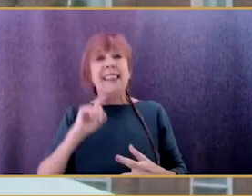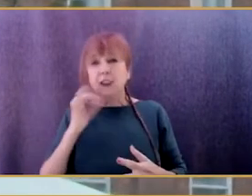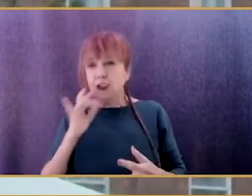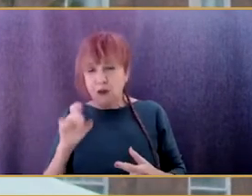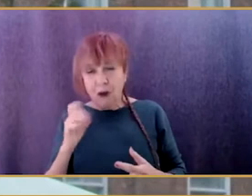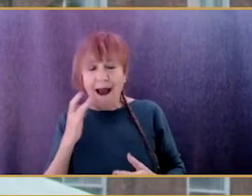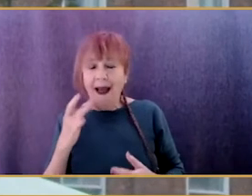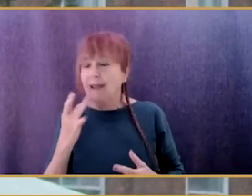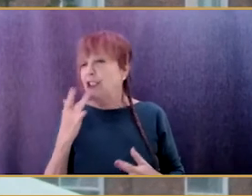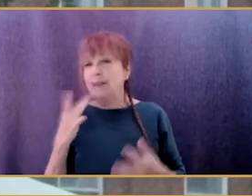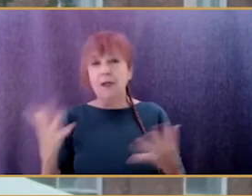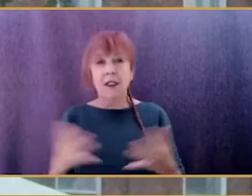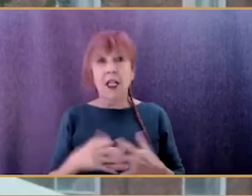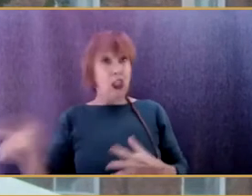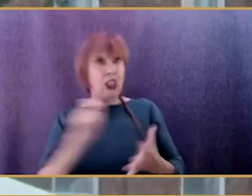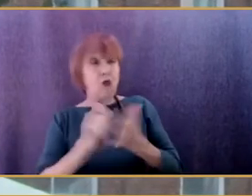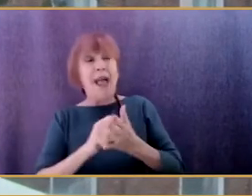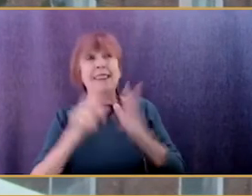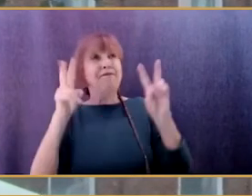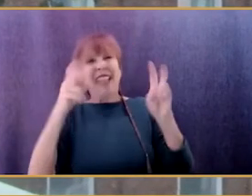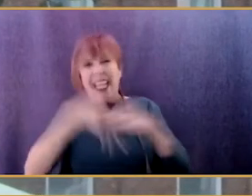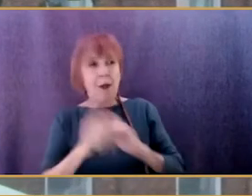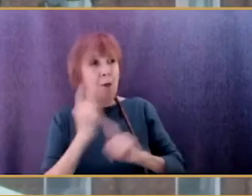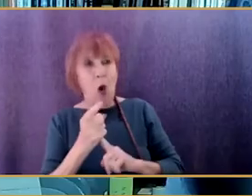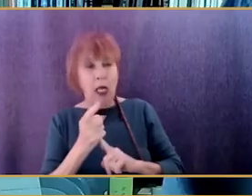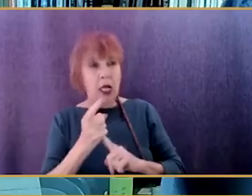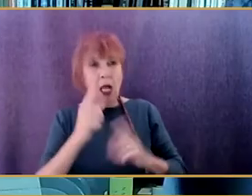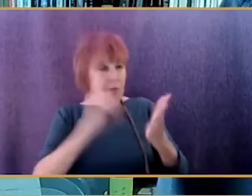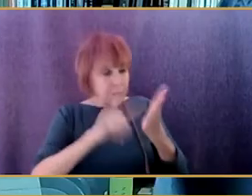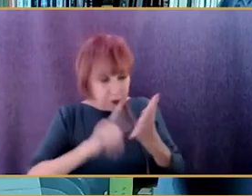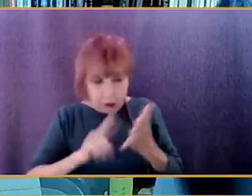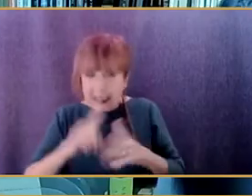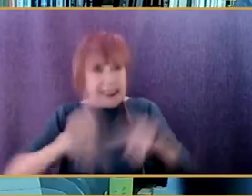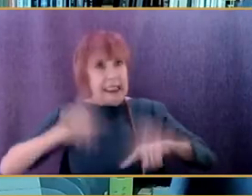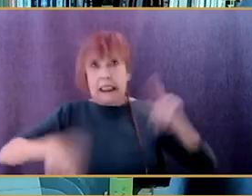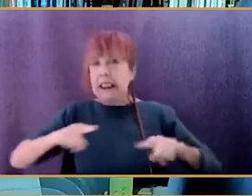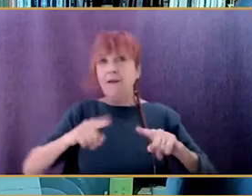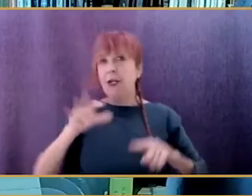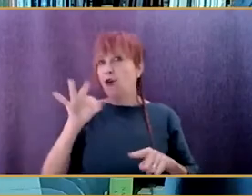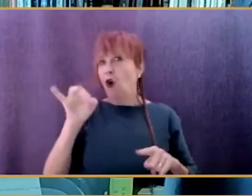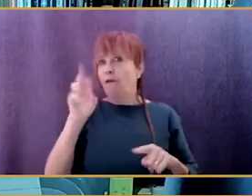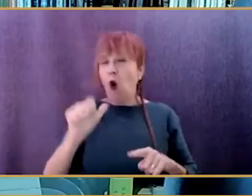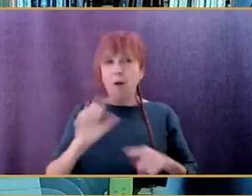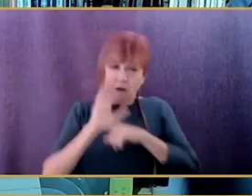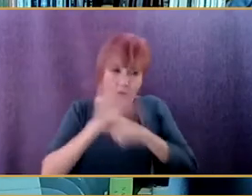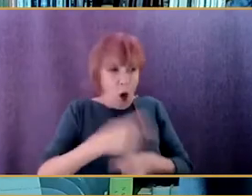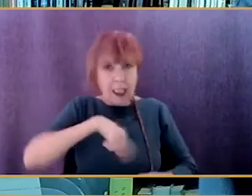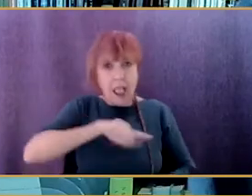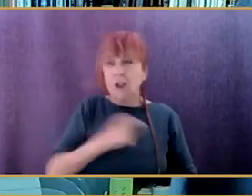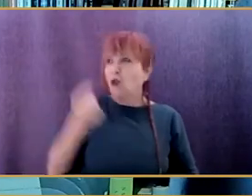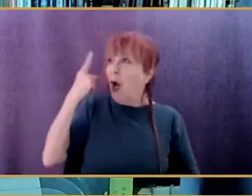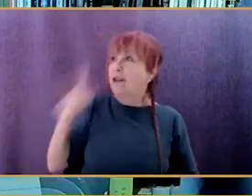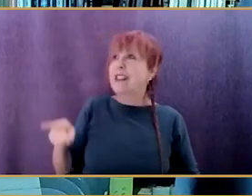writing in the moment Who explores all kinds of poetic forms Forcing us to understand what the broad and